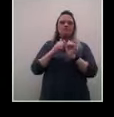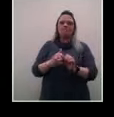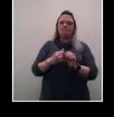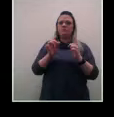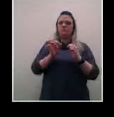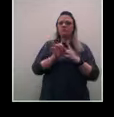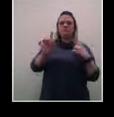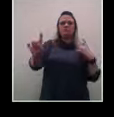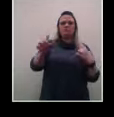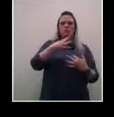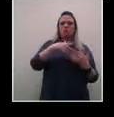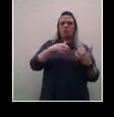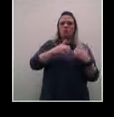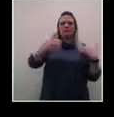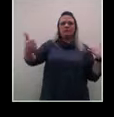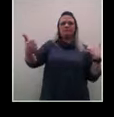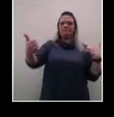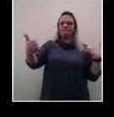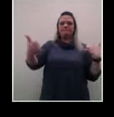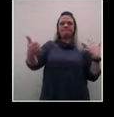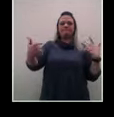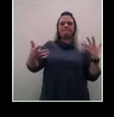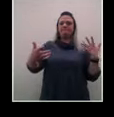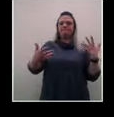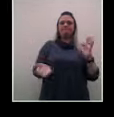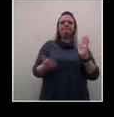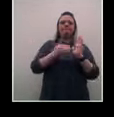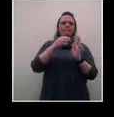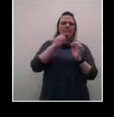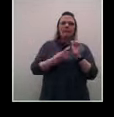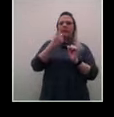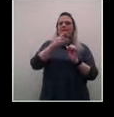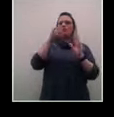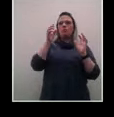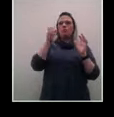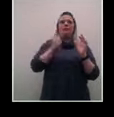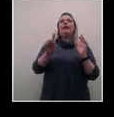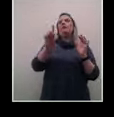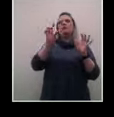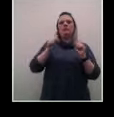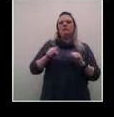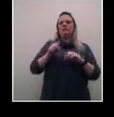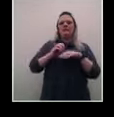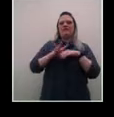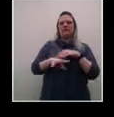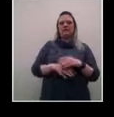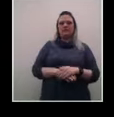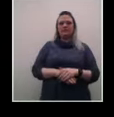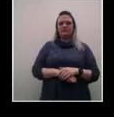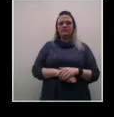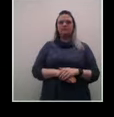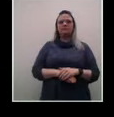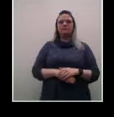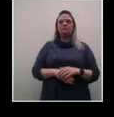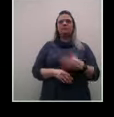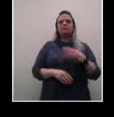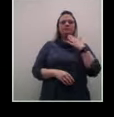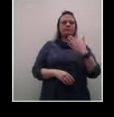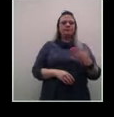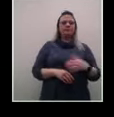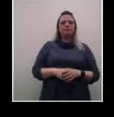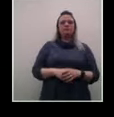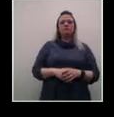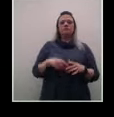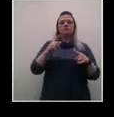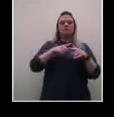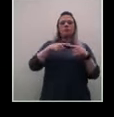social distancing. Again, it's anybody can be affected. Thank you. Then we have a